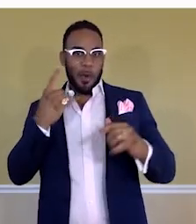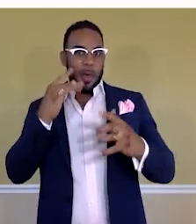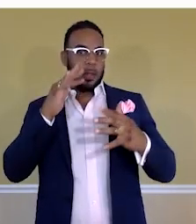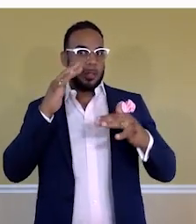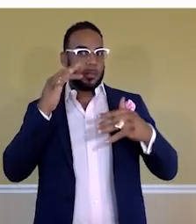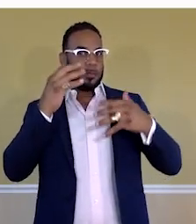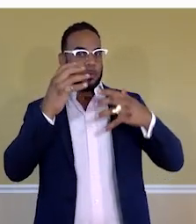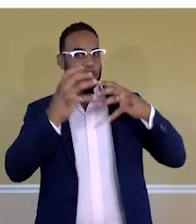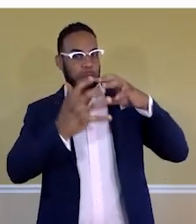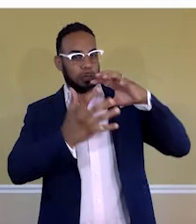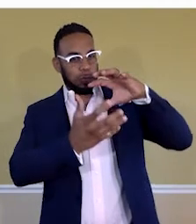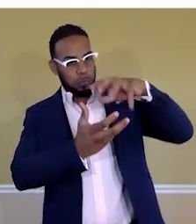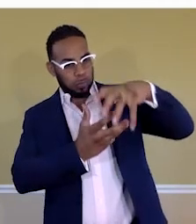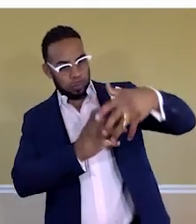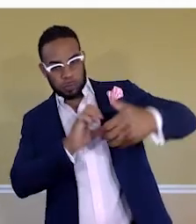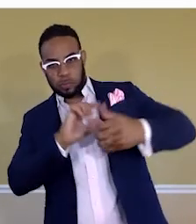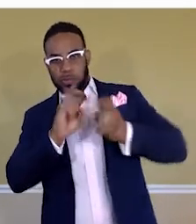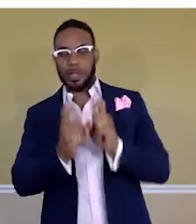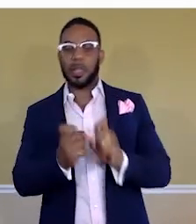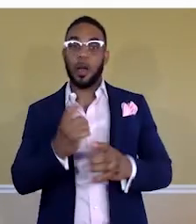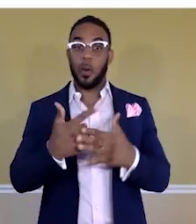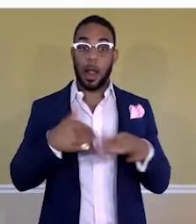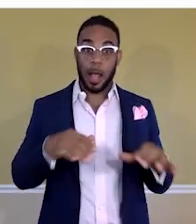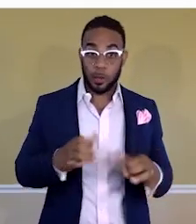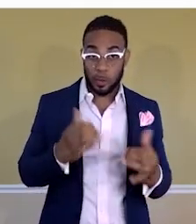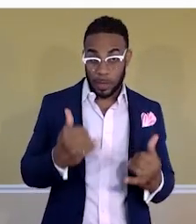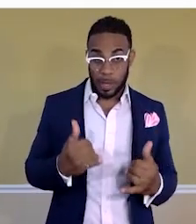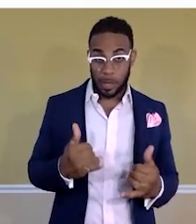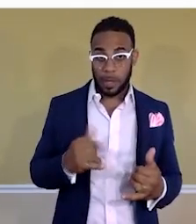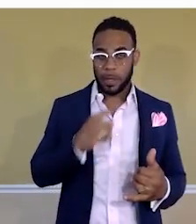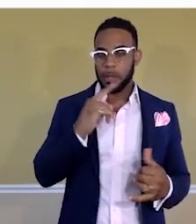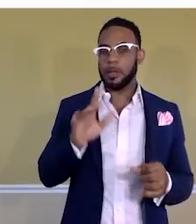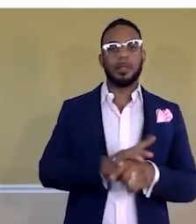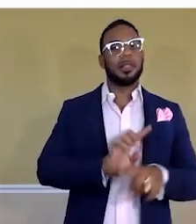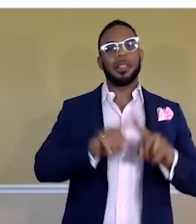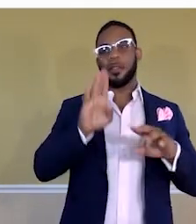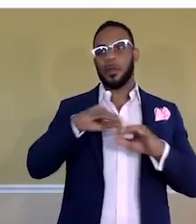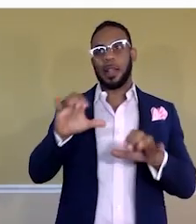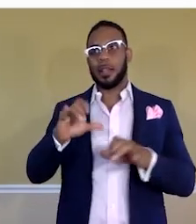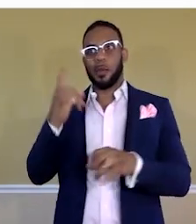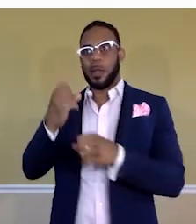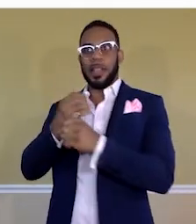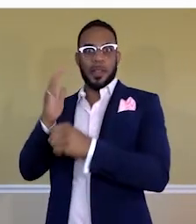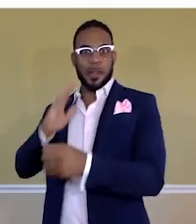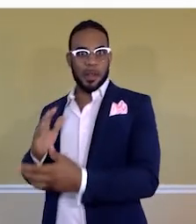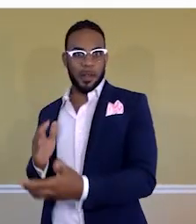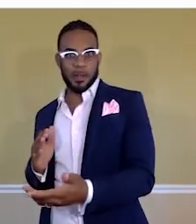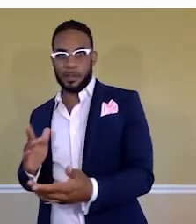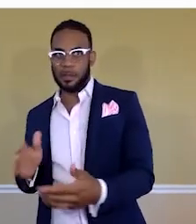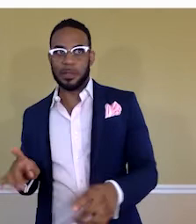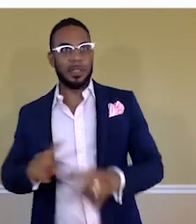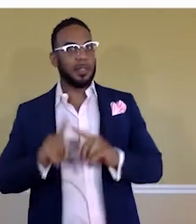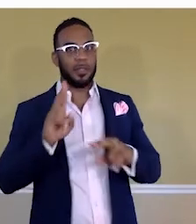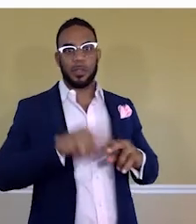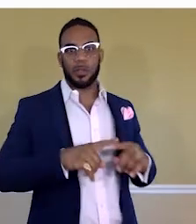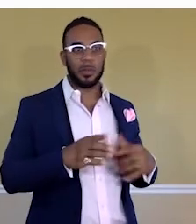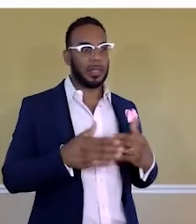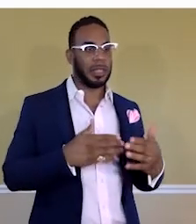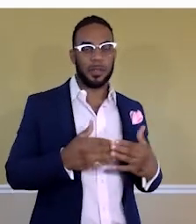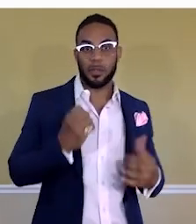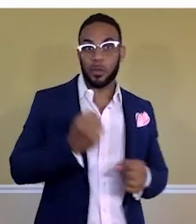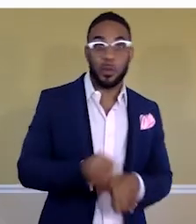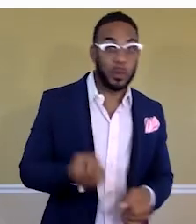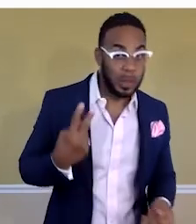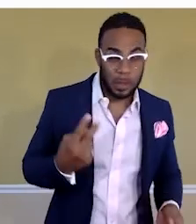evolving. What I do now is totally different to what I did a year ago. It's totally different to even 2